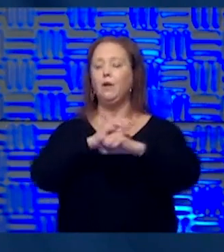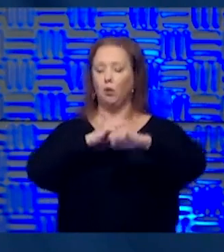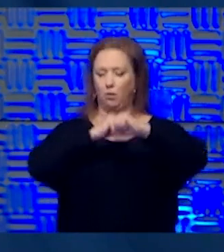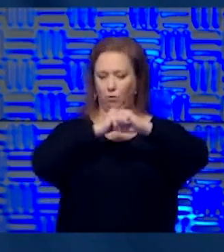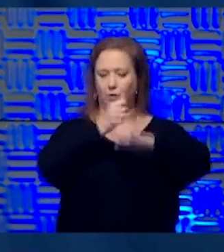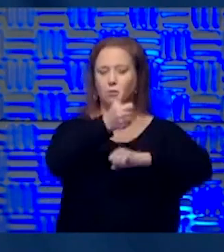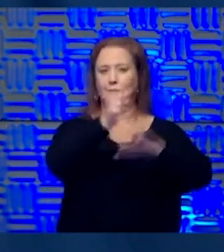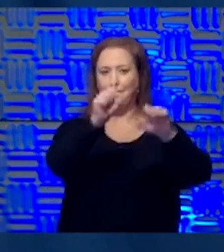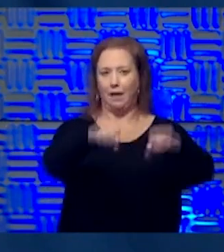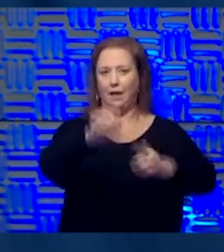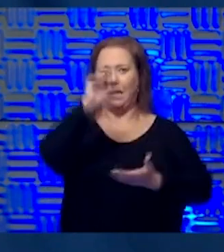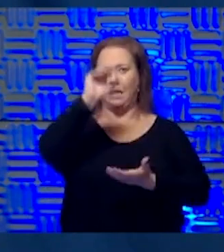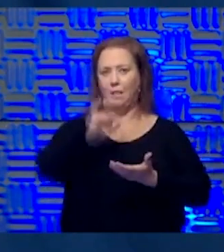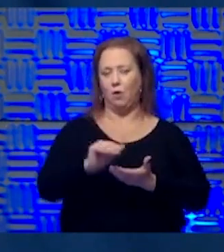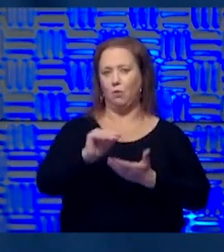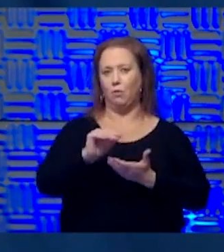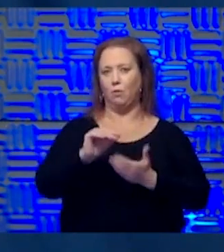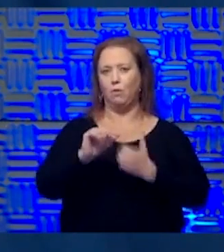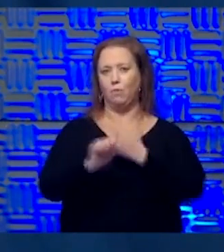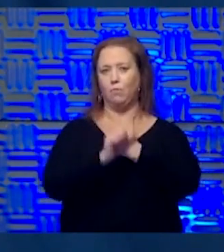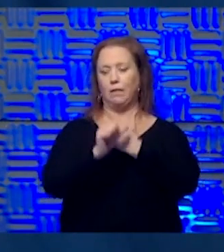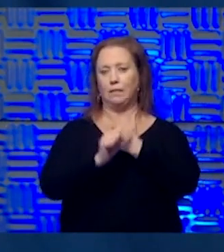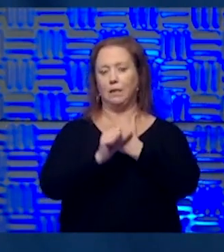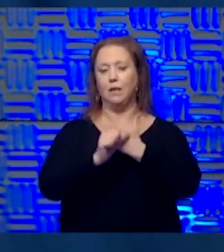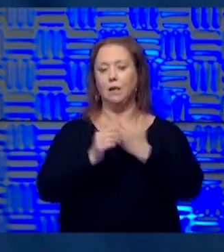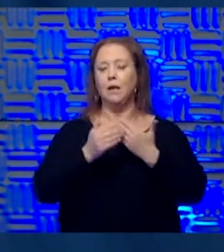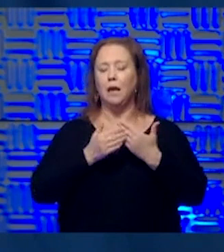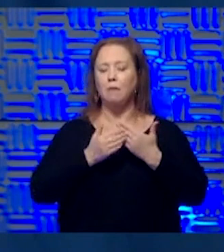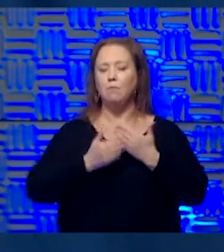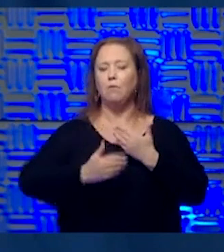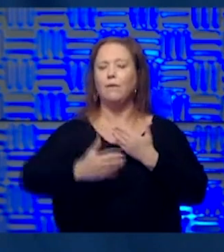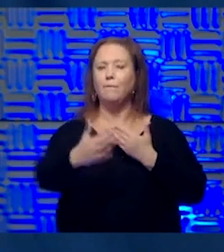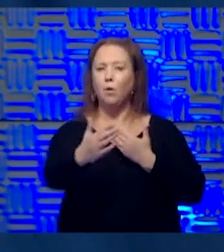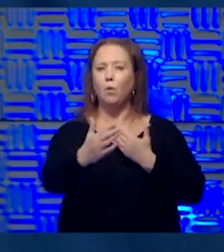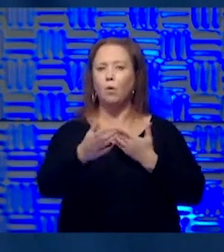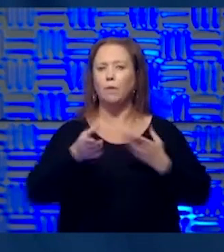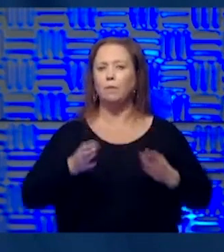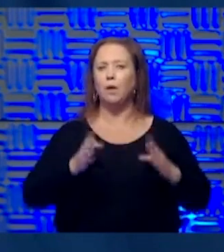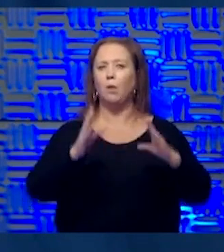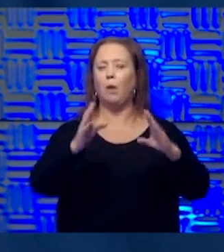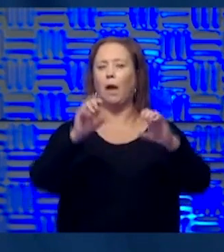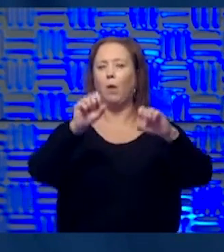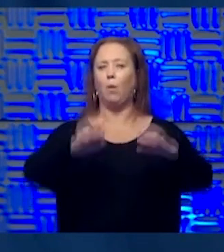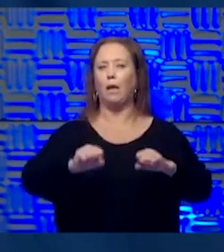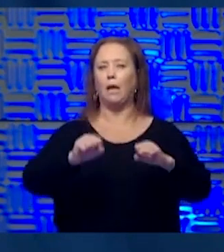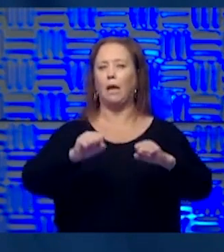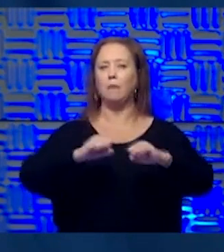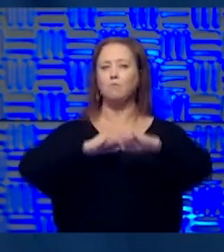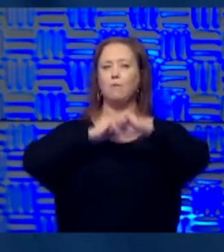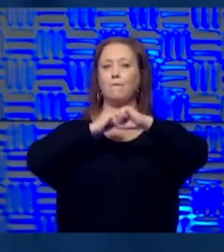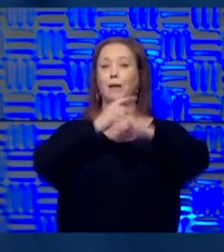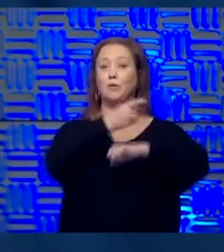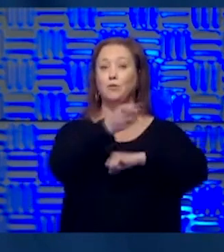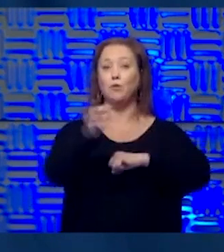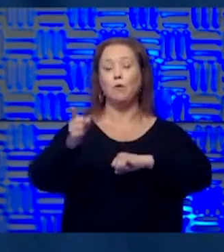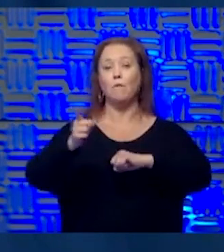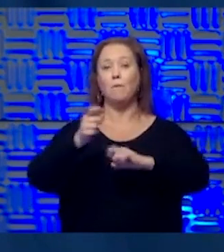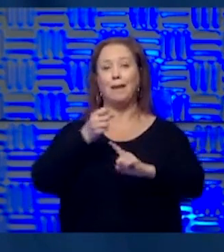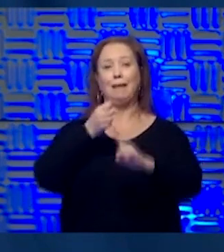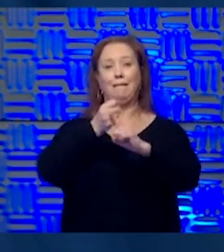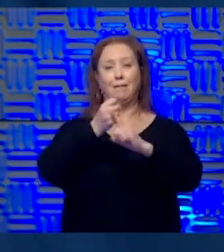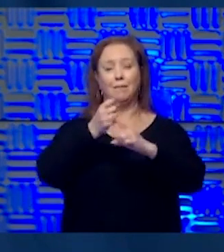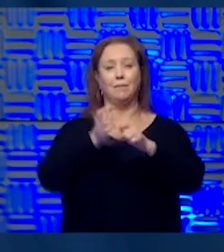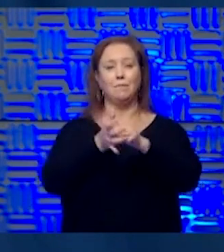decrease that risk. And moving forward, hopefully there will be also ways in which we can fully prevent you from getting